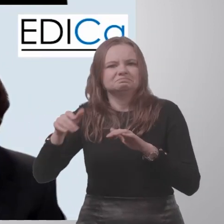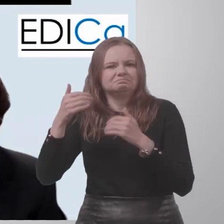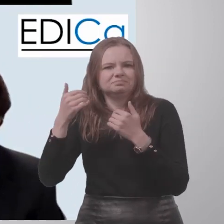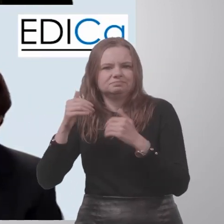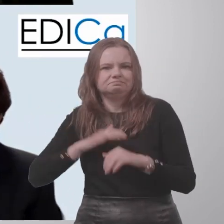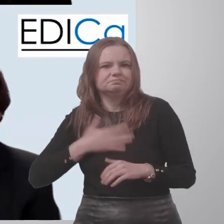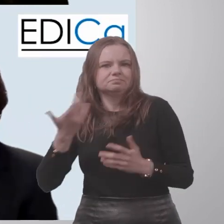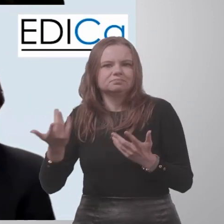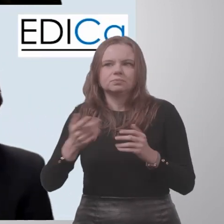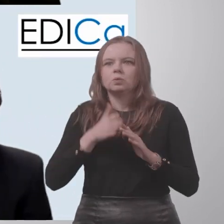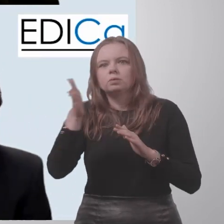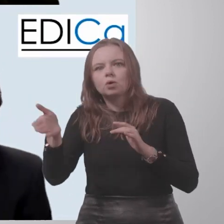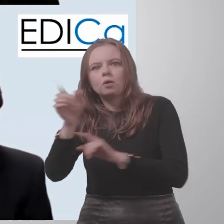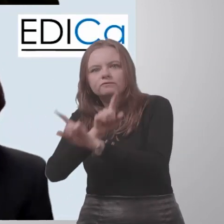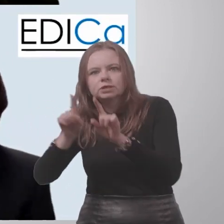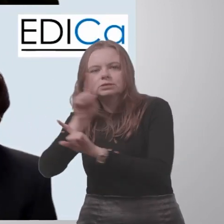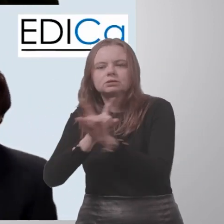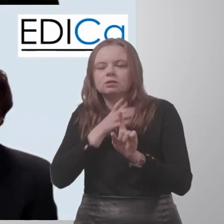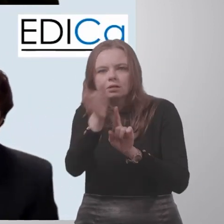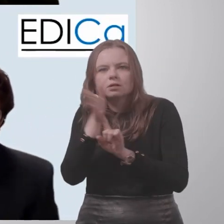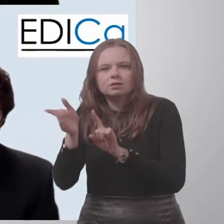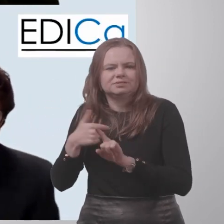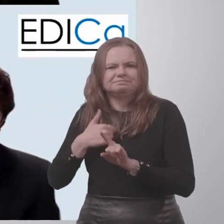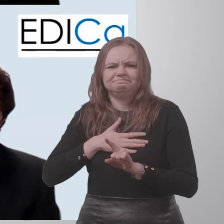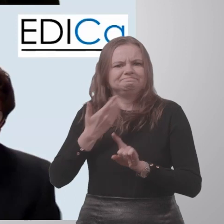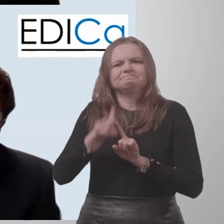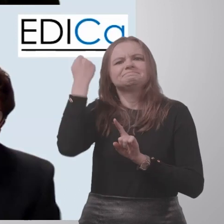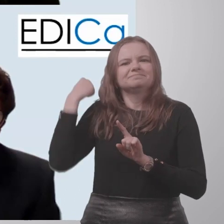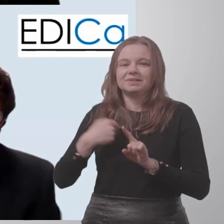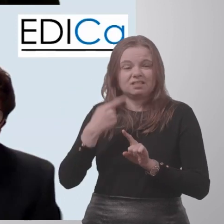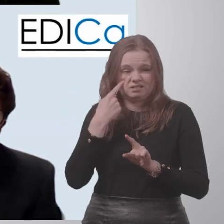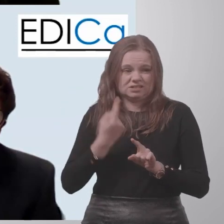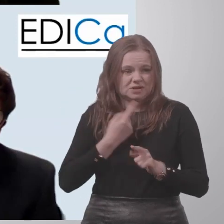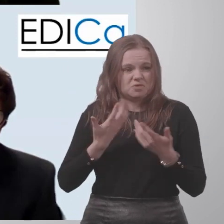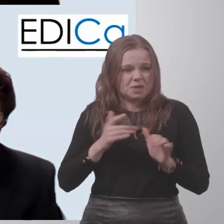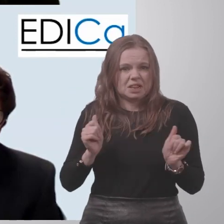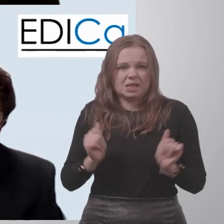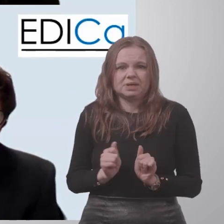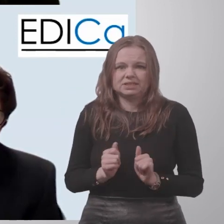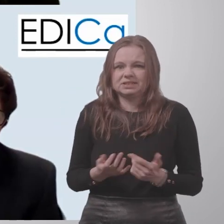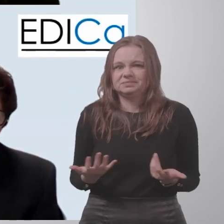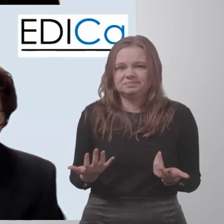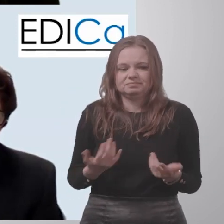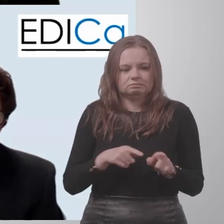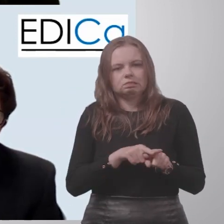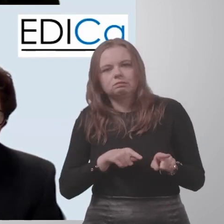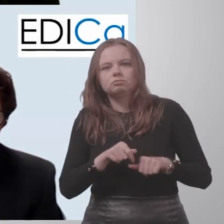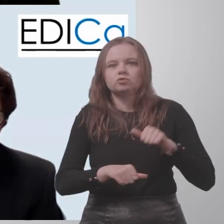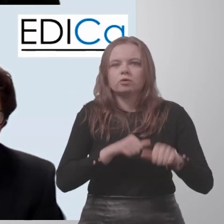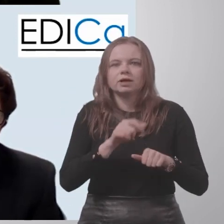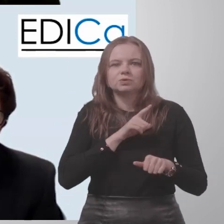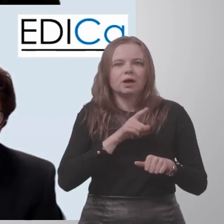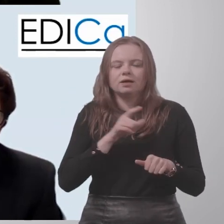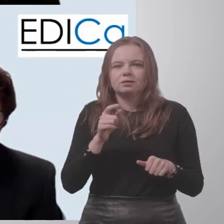at conferences. And throughout my career, I think I've probably self-limited my rate of progress by going to far fewer